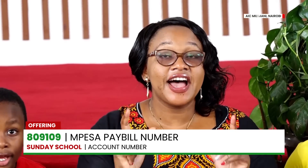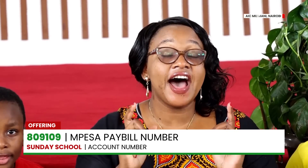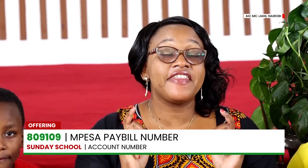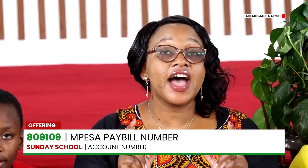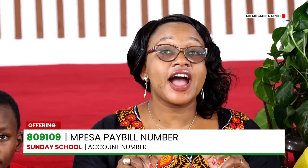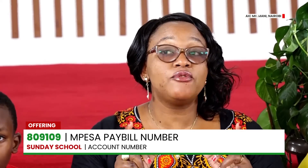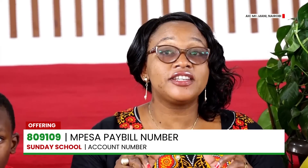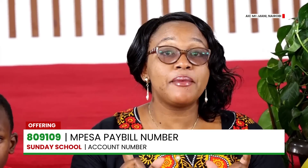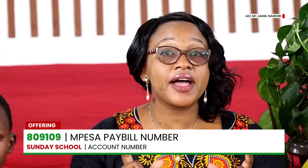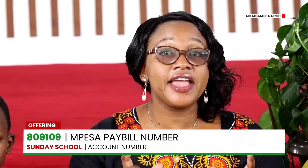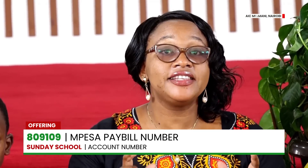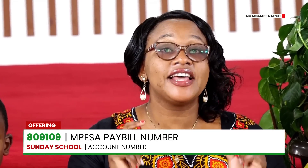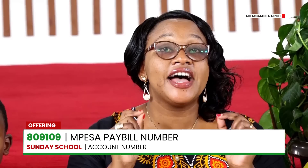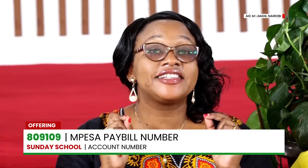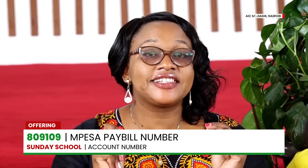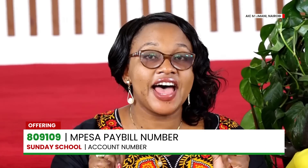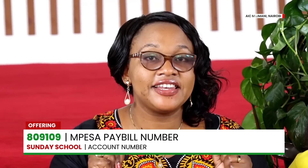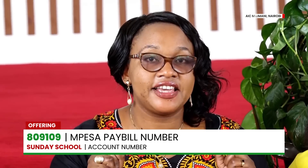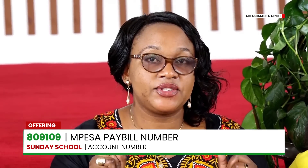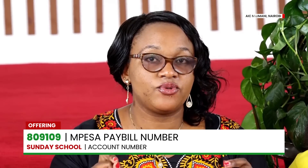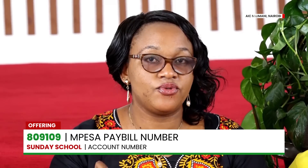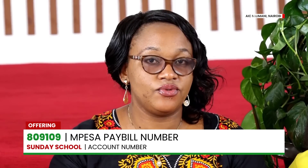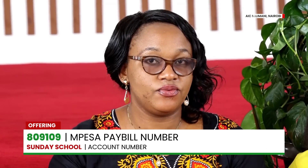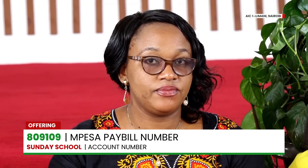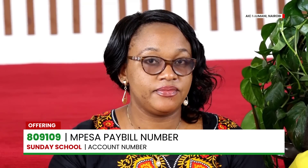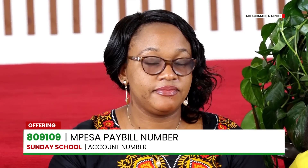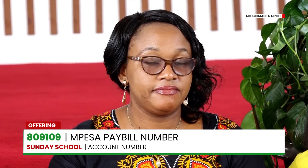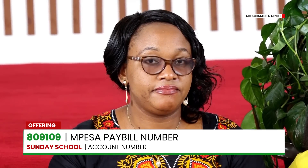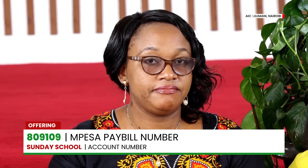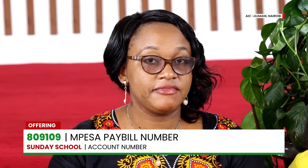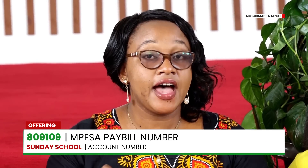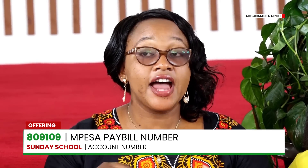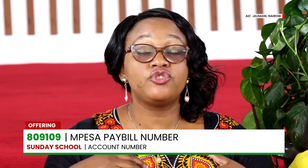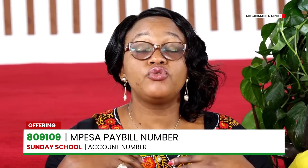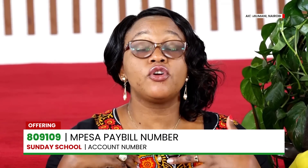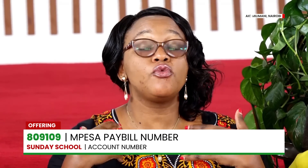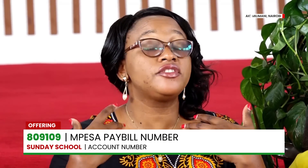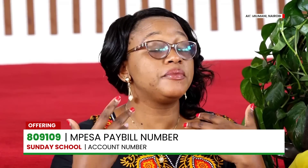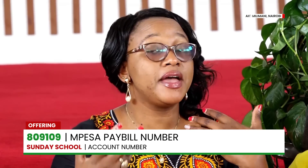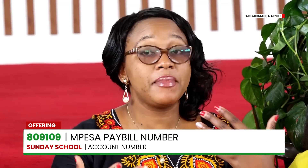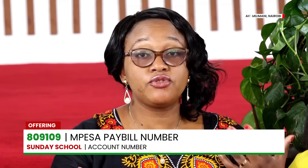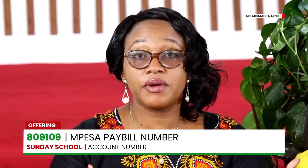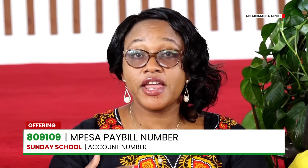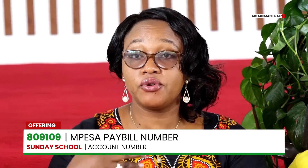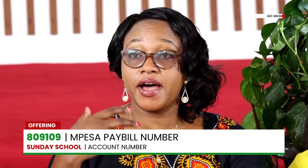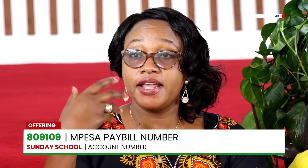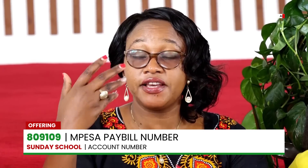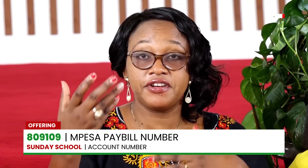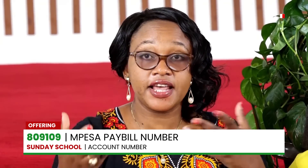809-109. And the account number is Sunday school. And children, always remember to